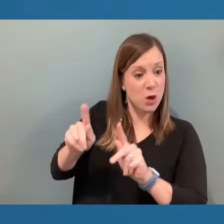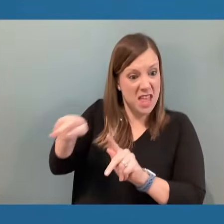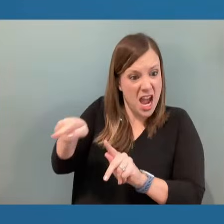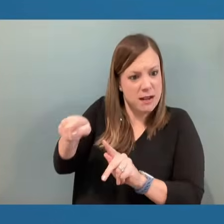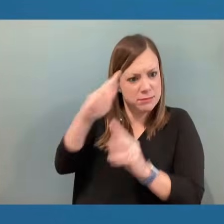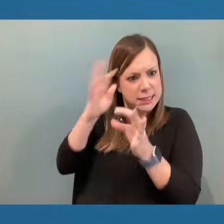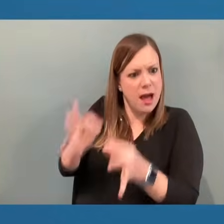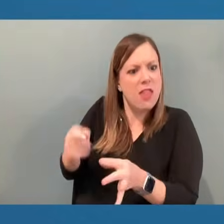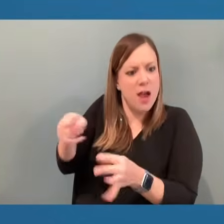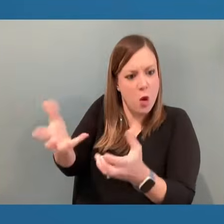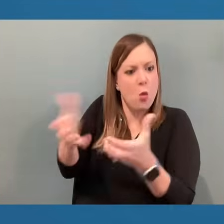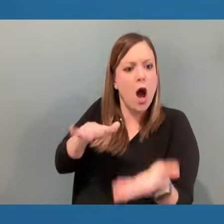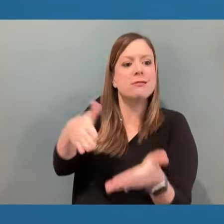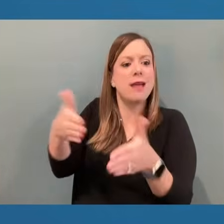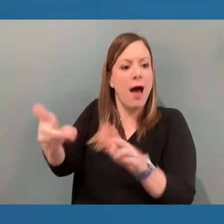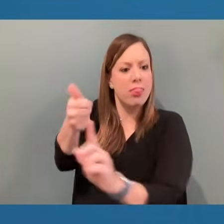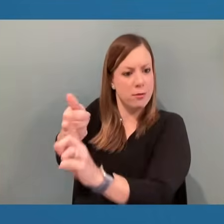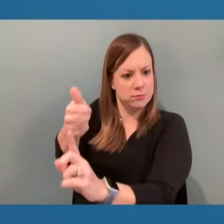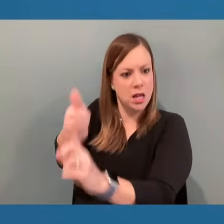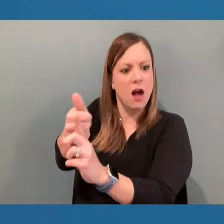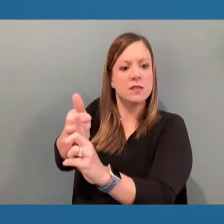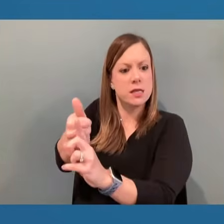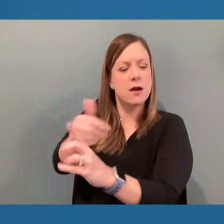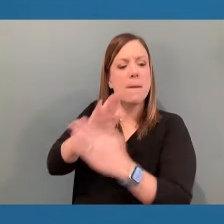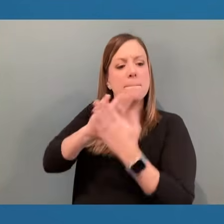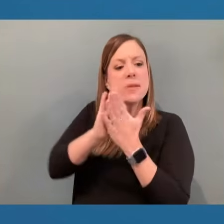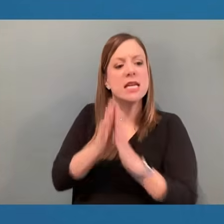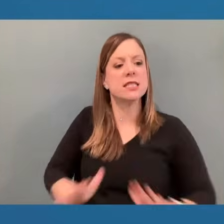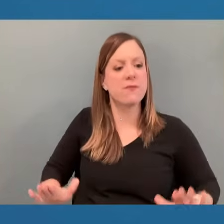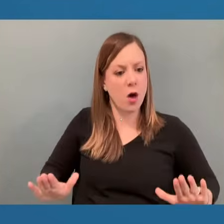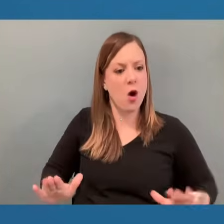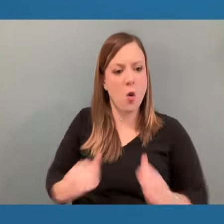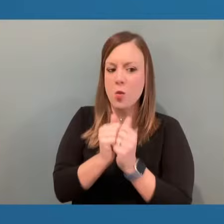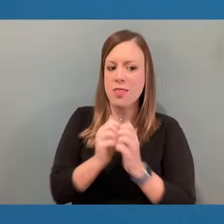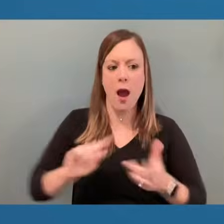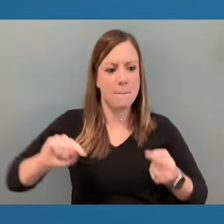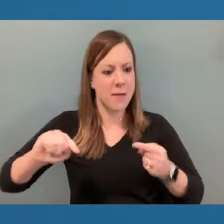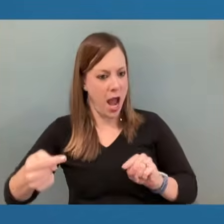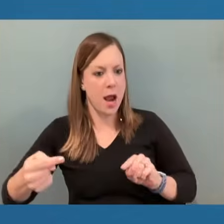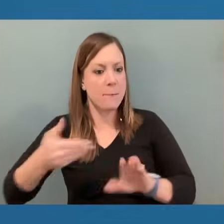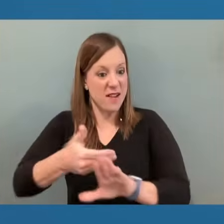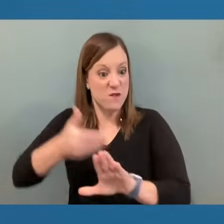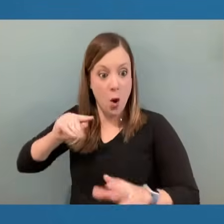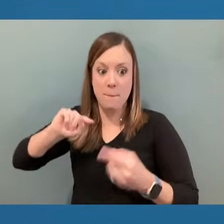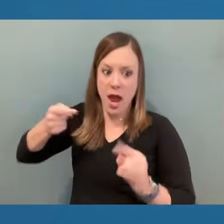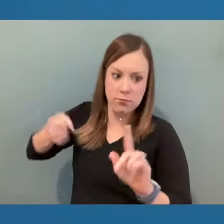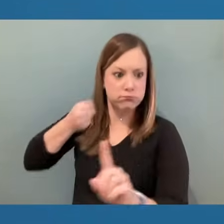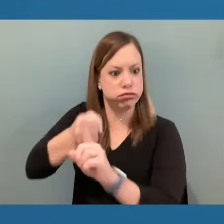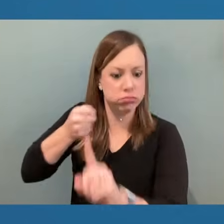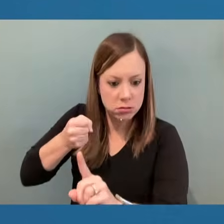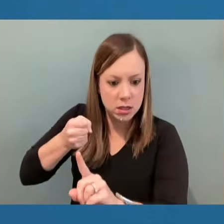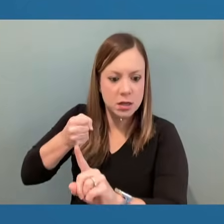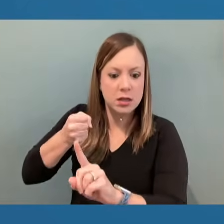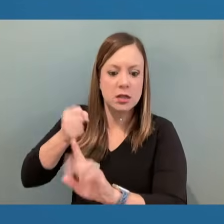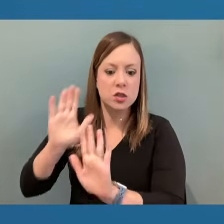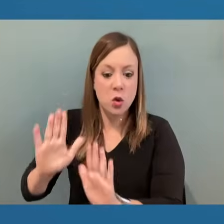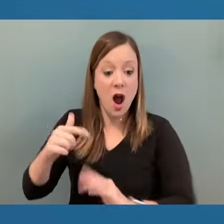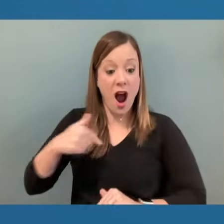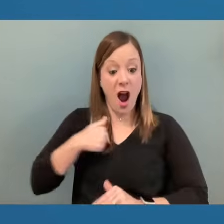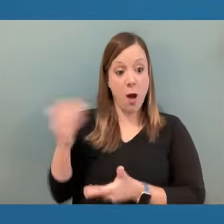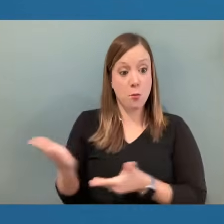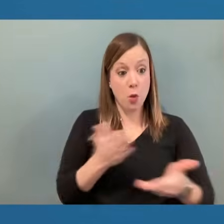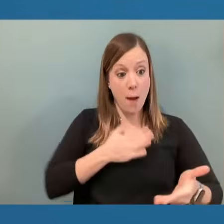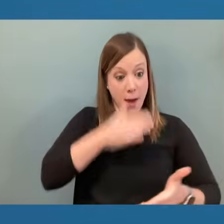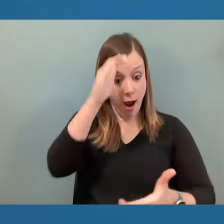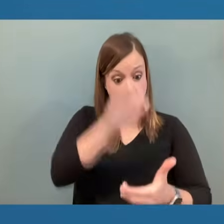terminal illnesses. I ended up taking my husband, moving to Oregon in 2016 so that he could access